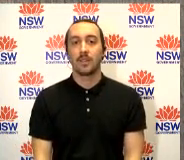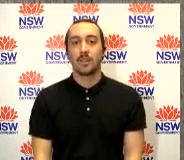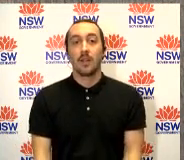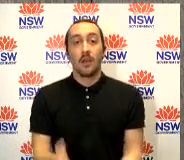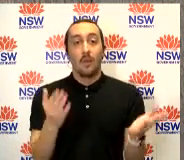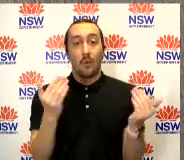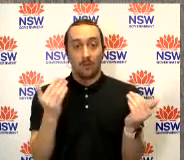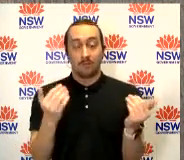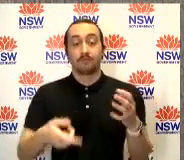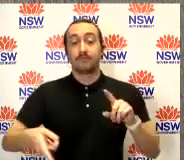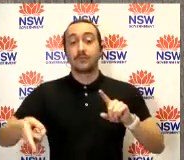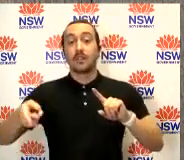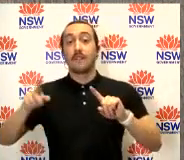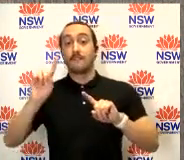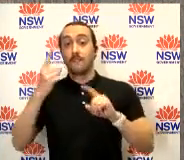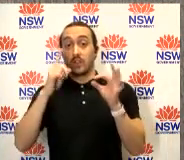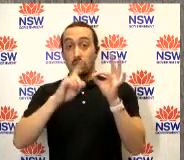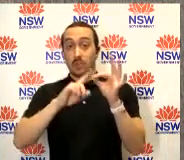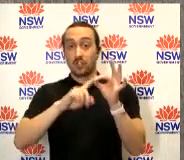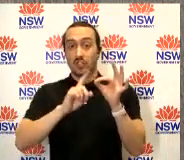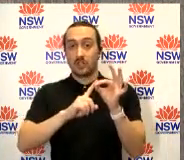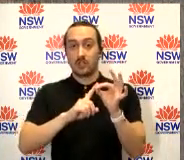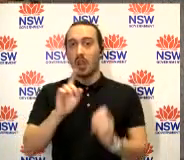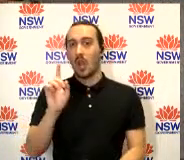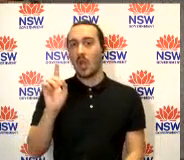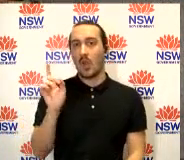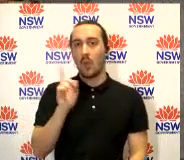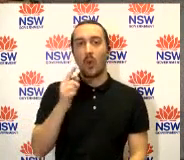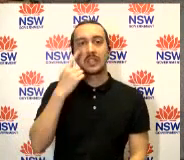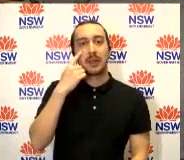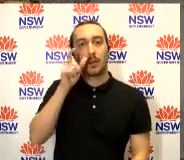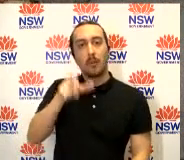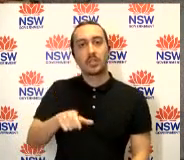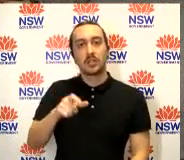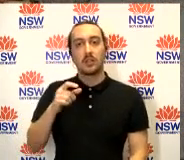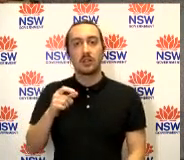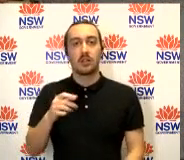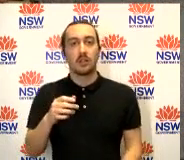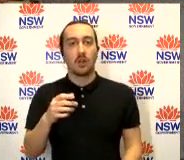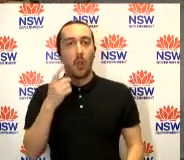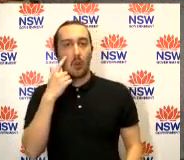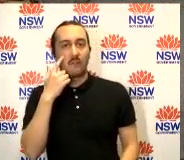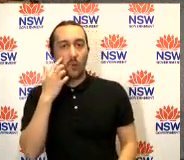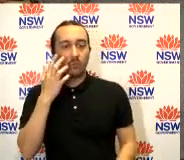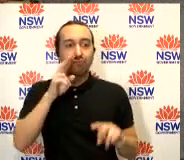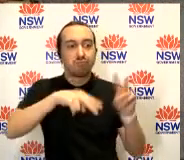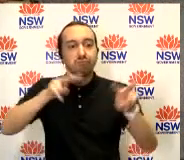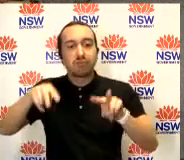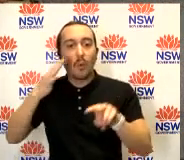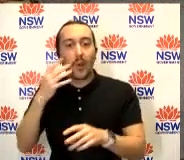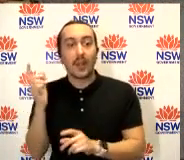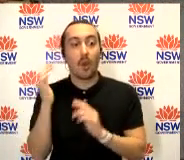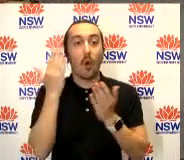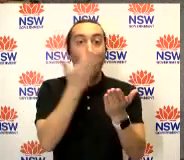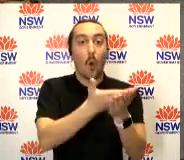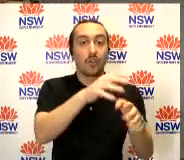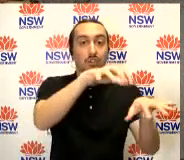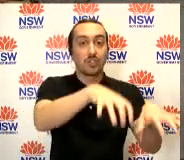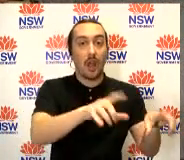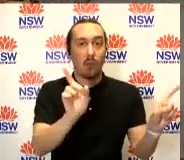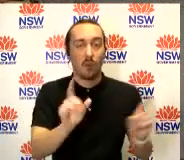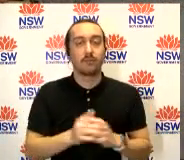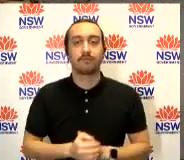will inspectors be looking for when they attend site? Yeah, thanks, Johnny. We will be looking